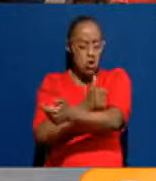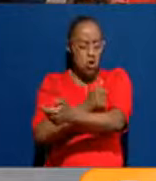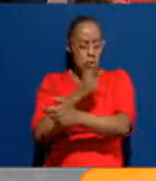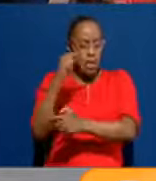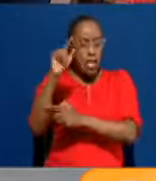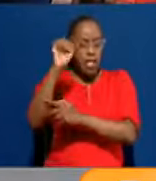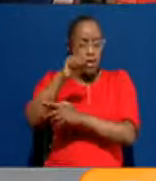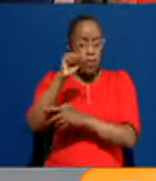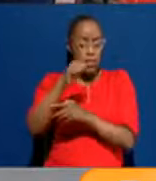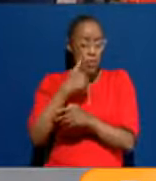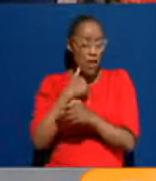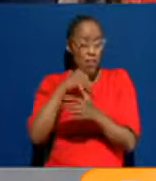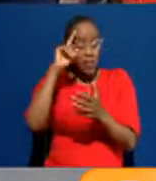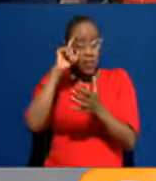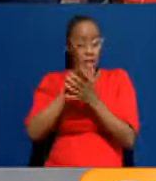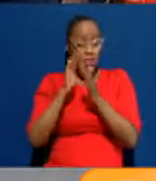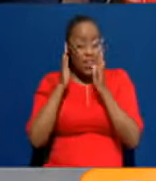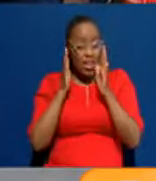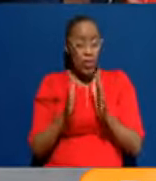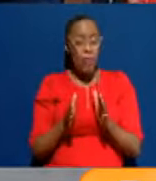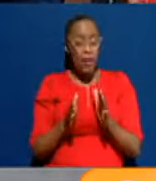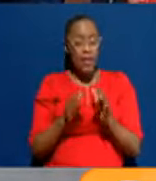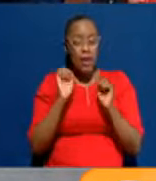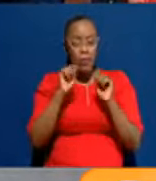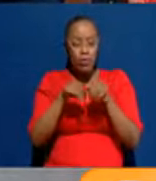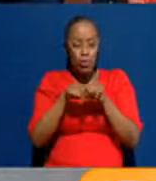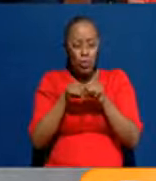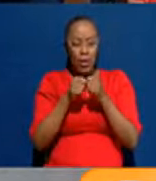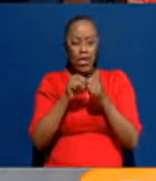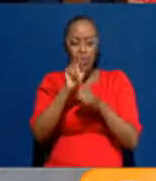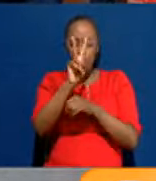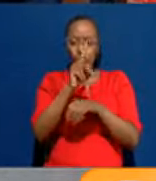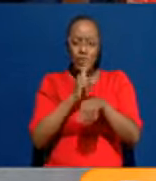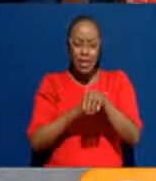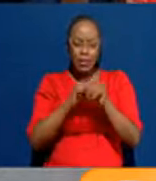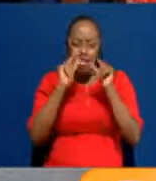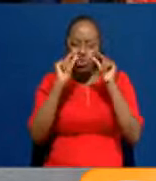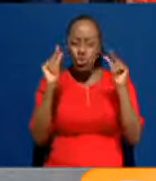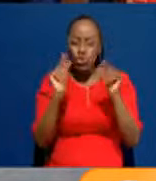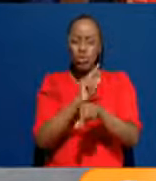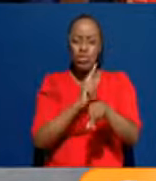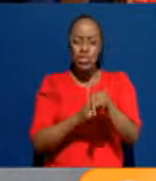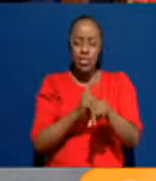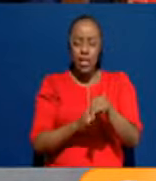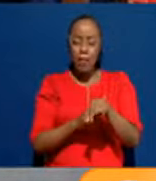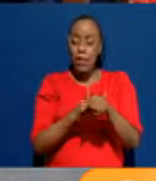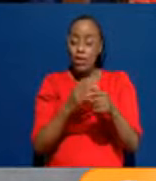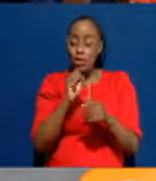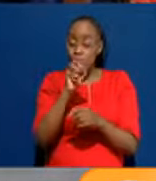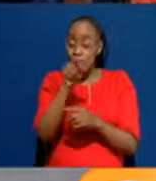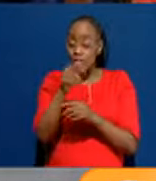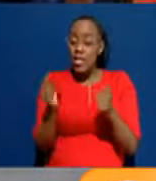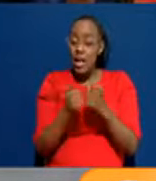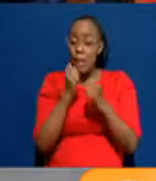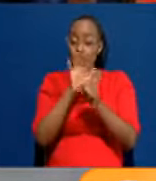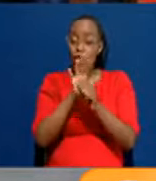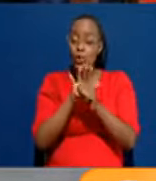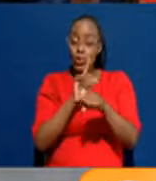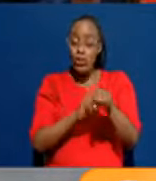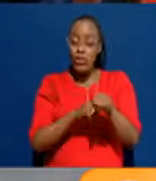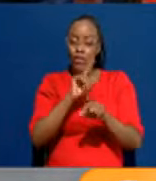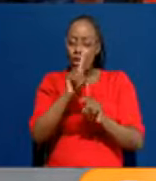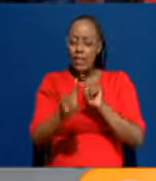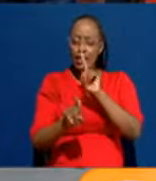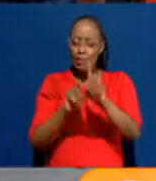they couldn't believe that a human being could break two records in such a short period. I mean, and it happens a lot. Obviously, you're always